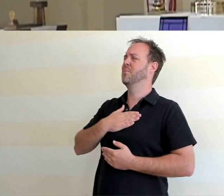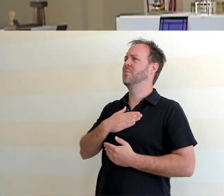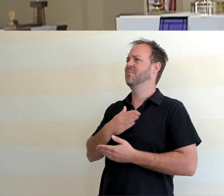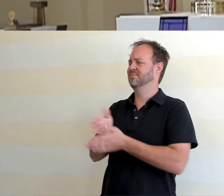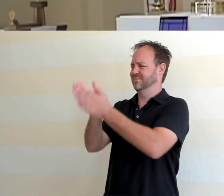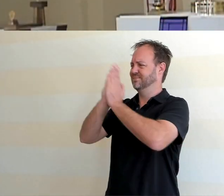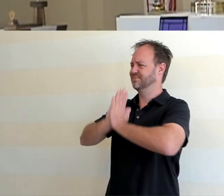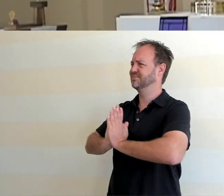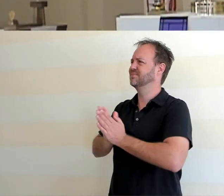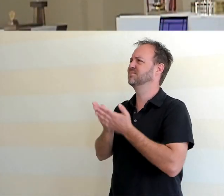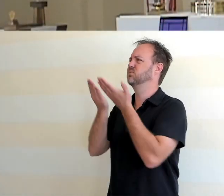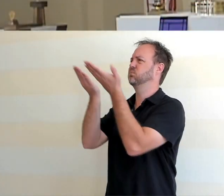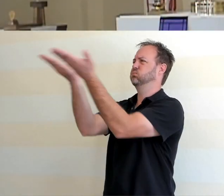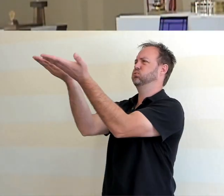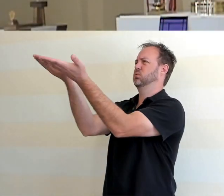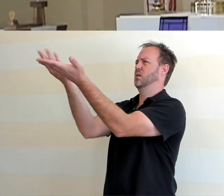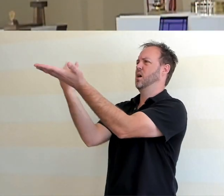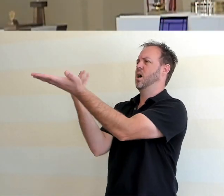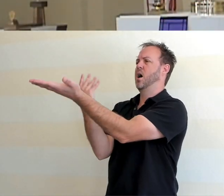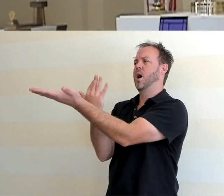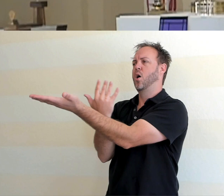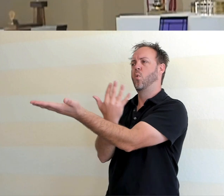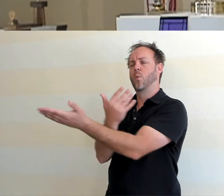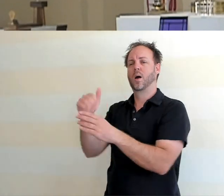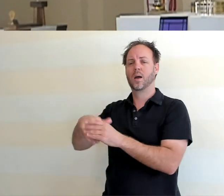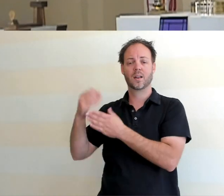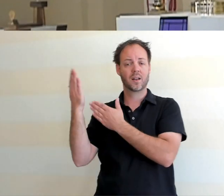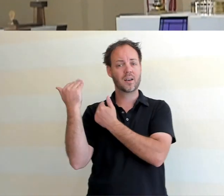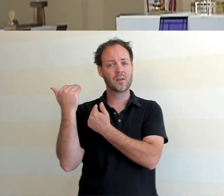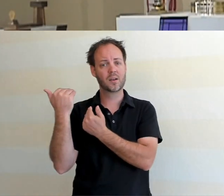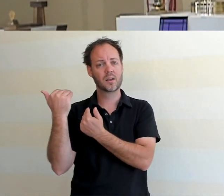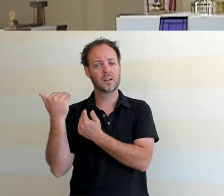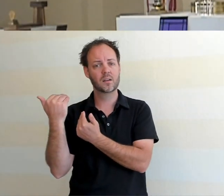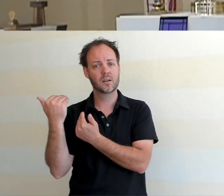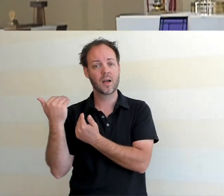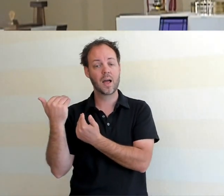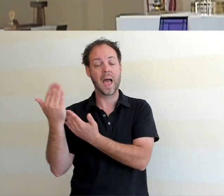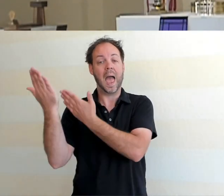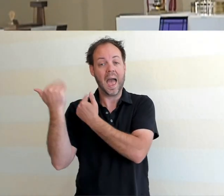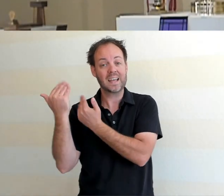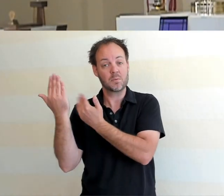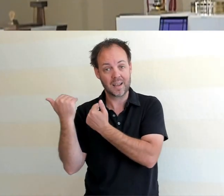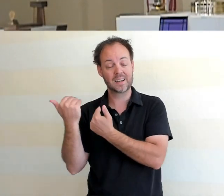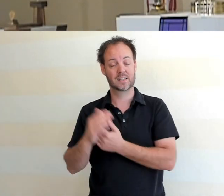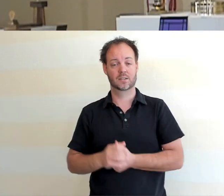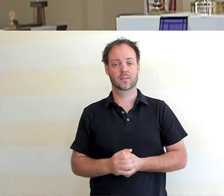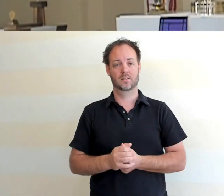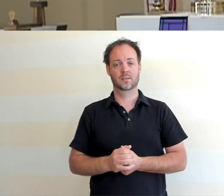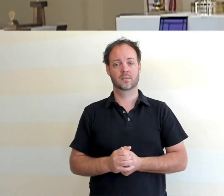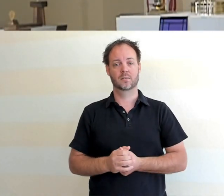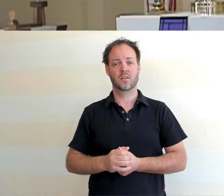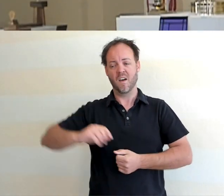request before you and wait in expectation." The idea is that first thing